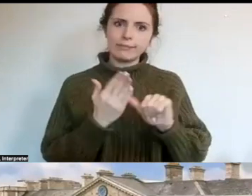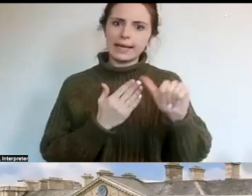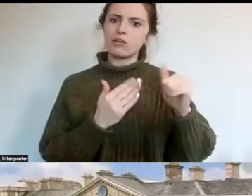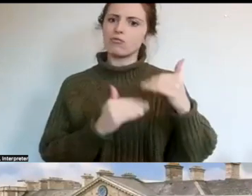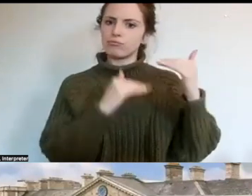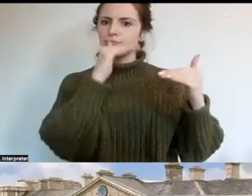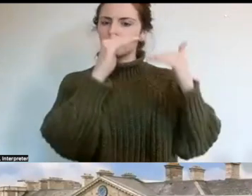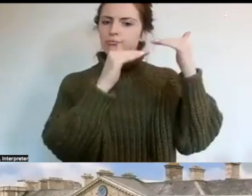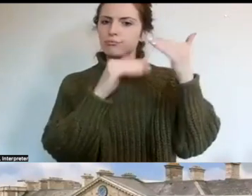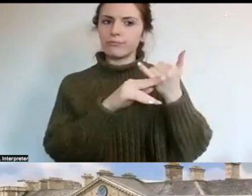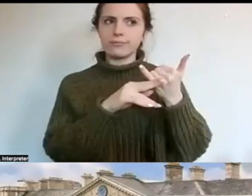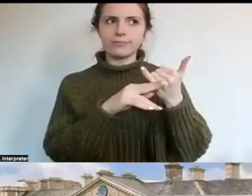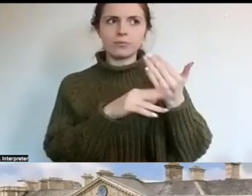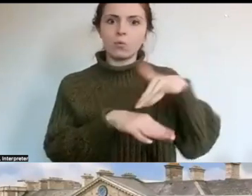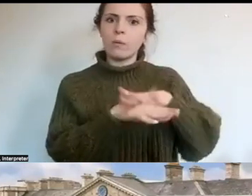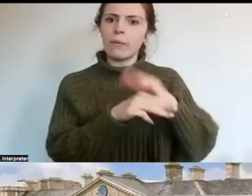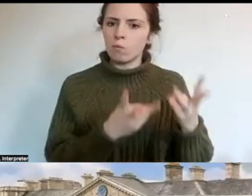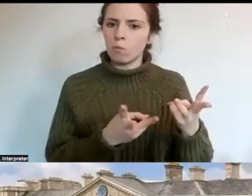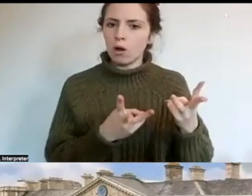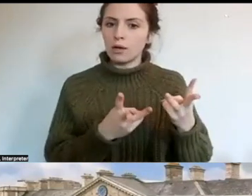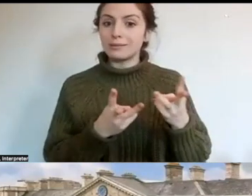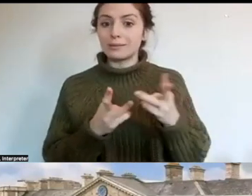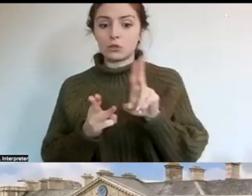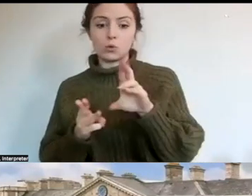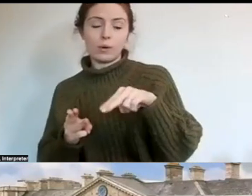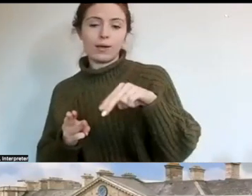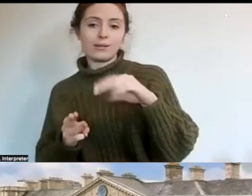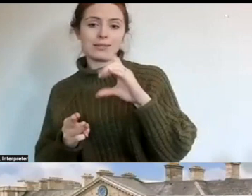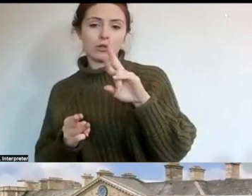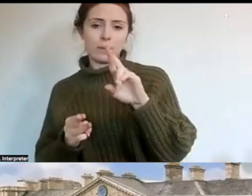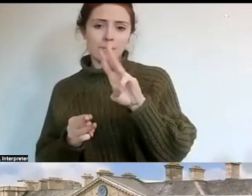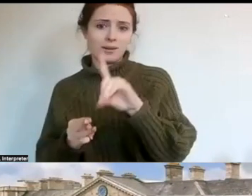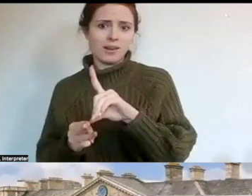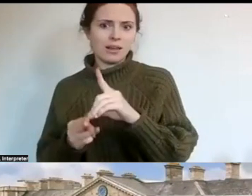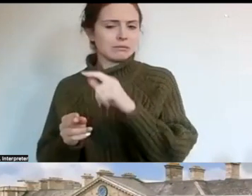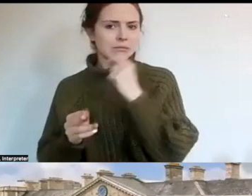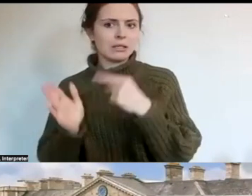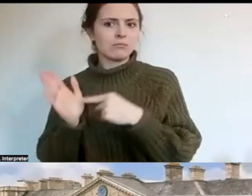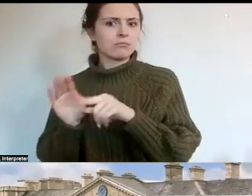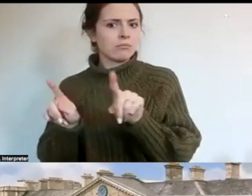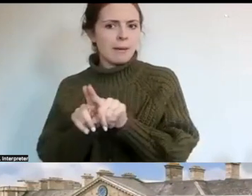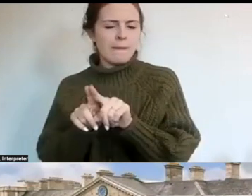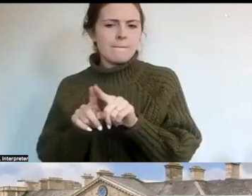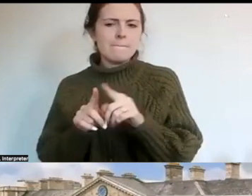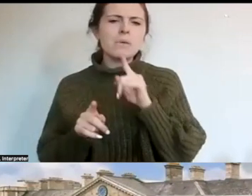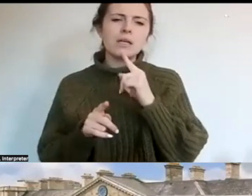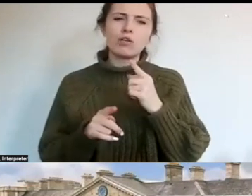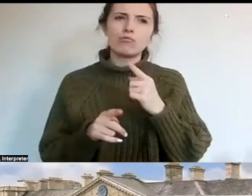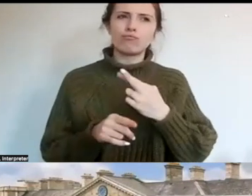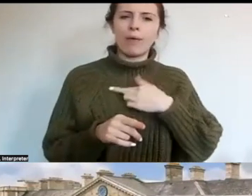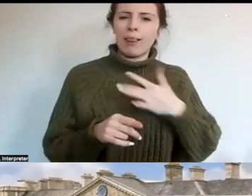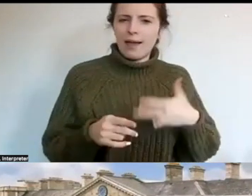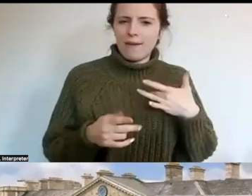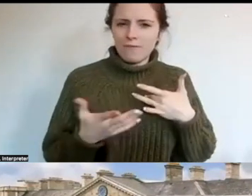the UNCRPD. So how feasible is that, though, in reality? And